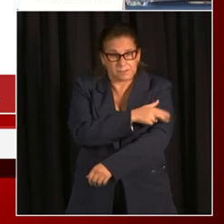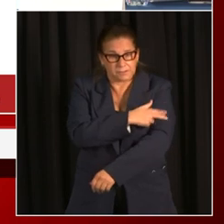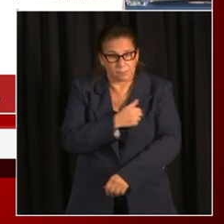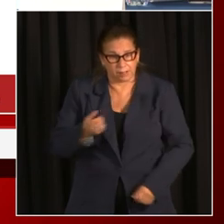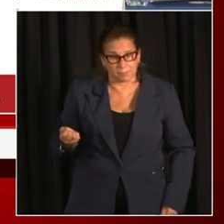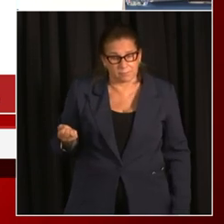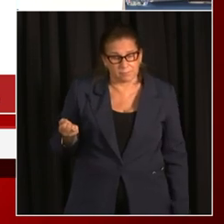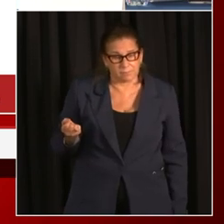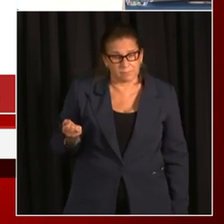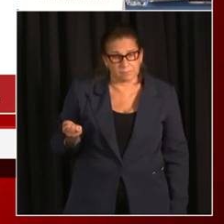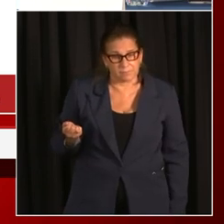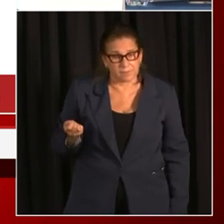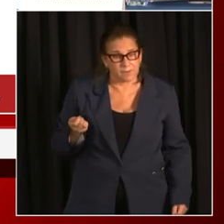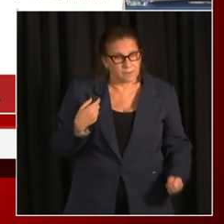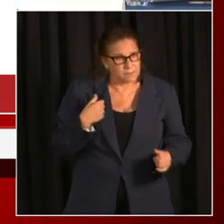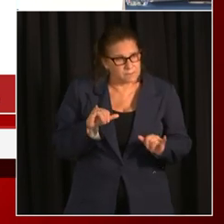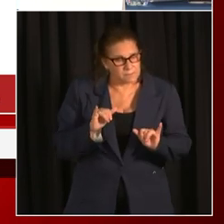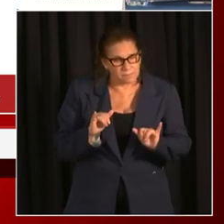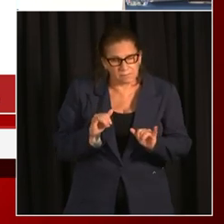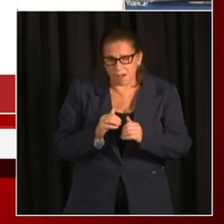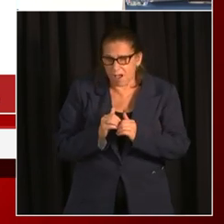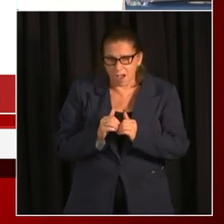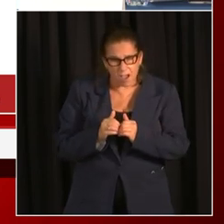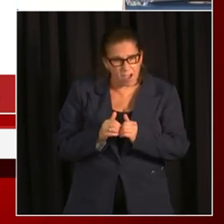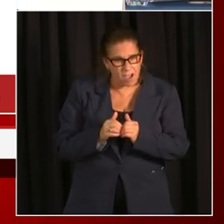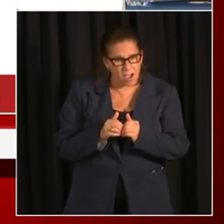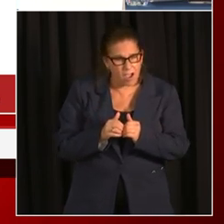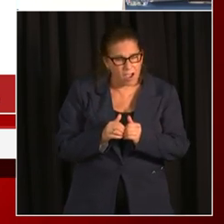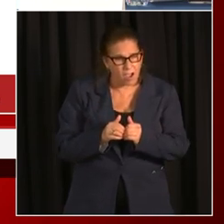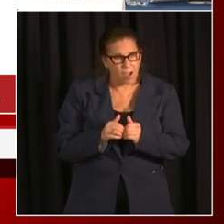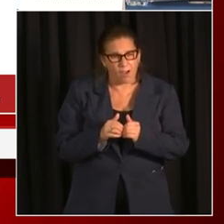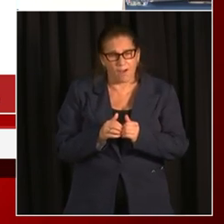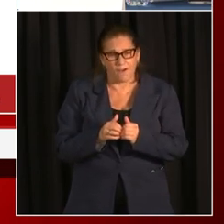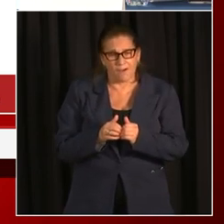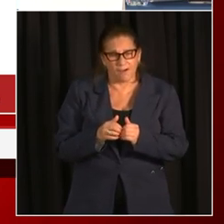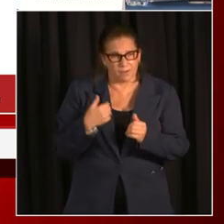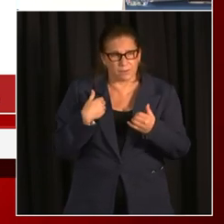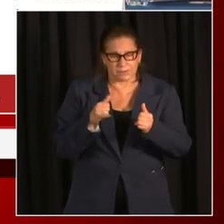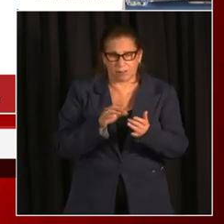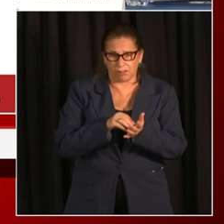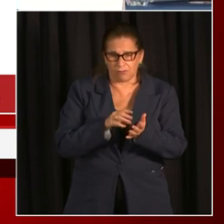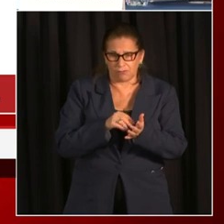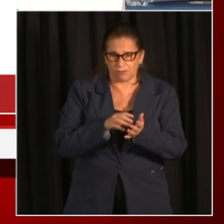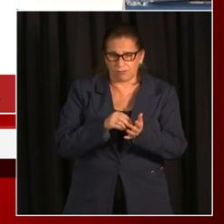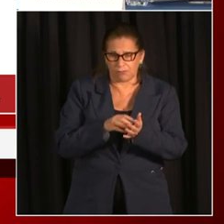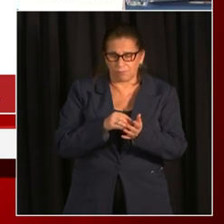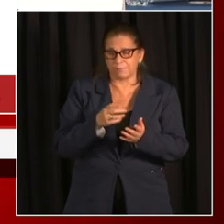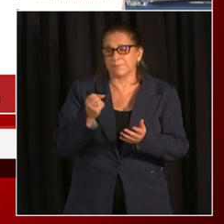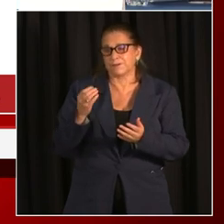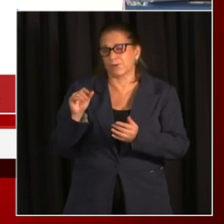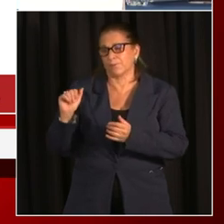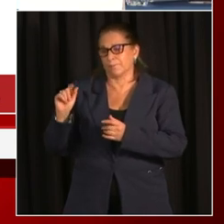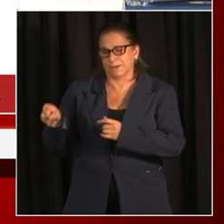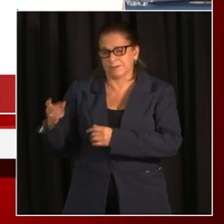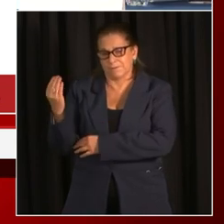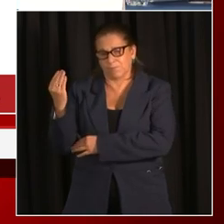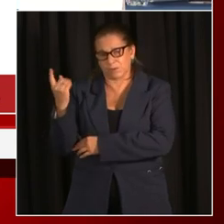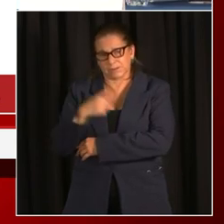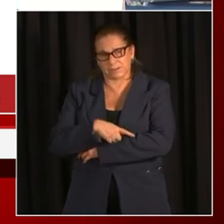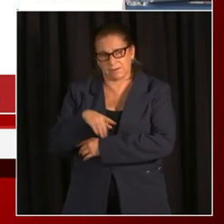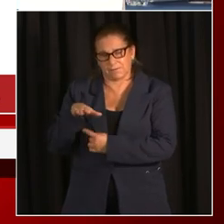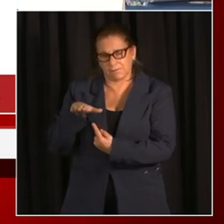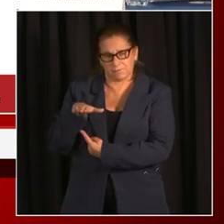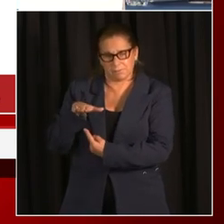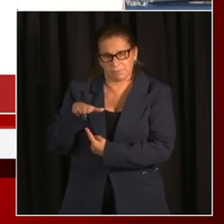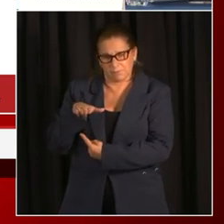definitions, because we continue to learn more, have a longer period of need for isolation and therefore infectious period.